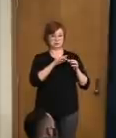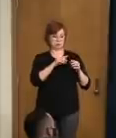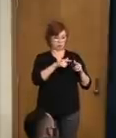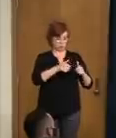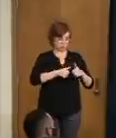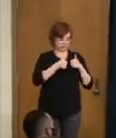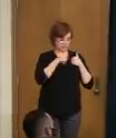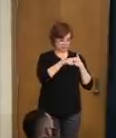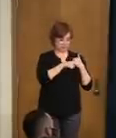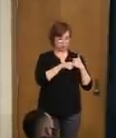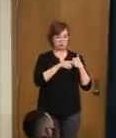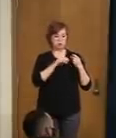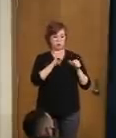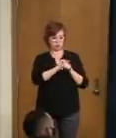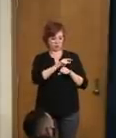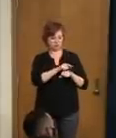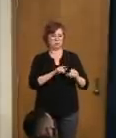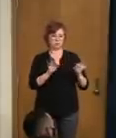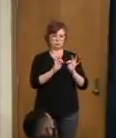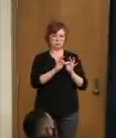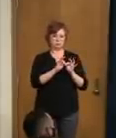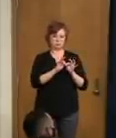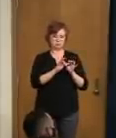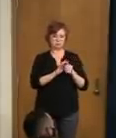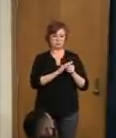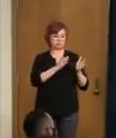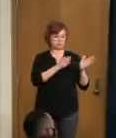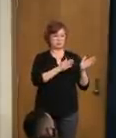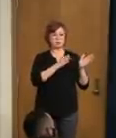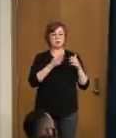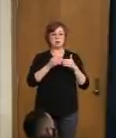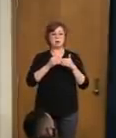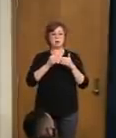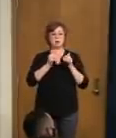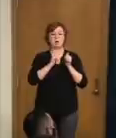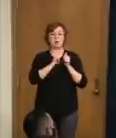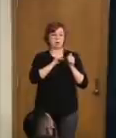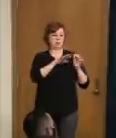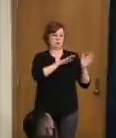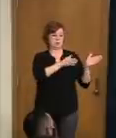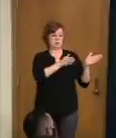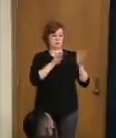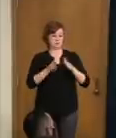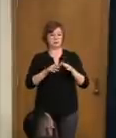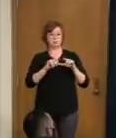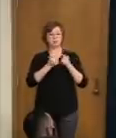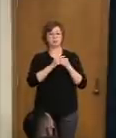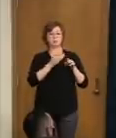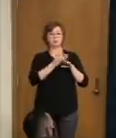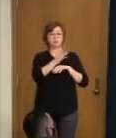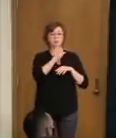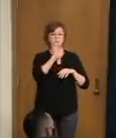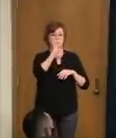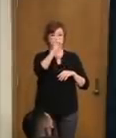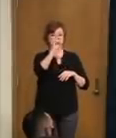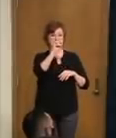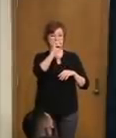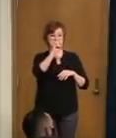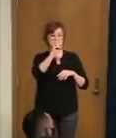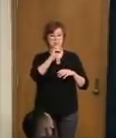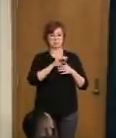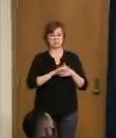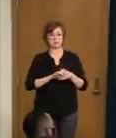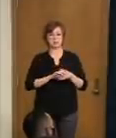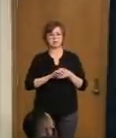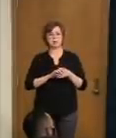residents who may be admitted in the future. Moving forward again with vulnerable groups, 70 and older, that is again being